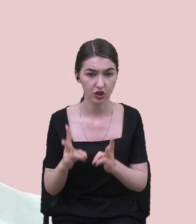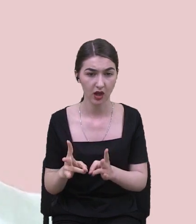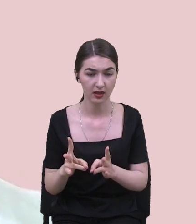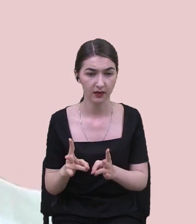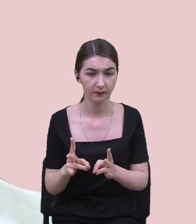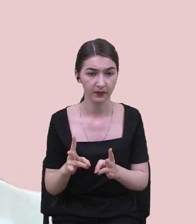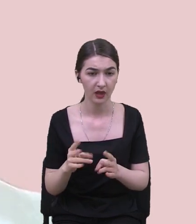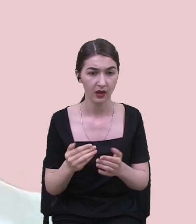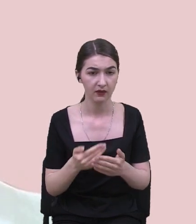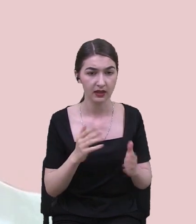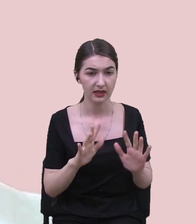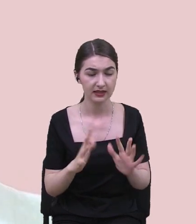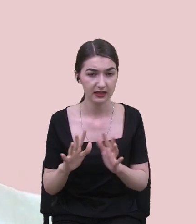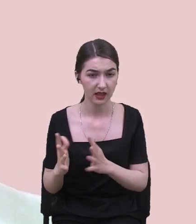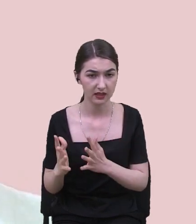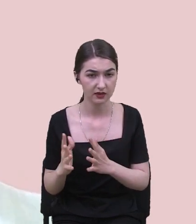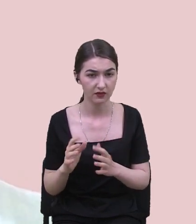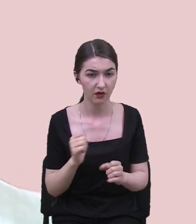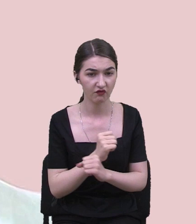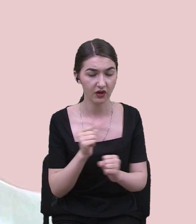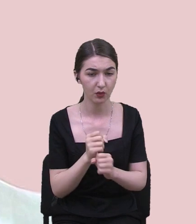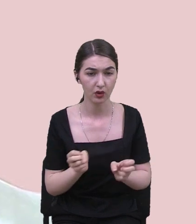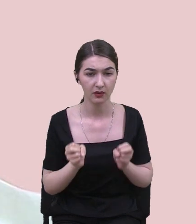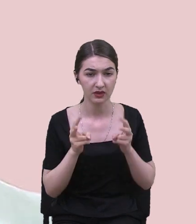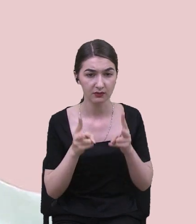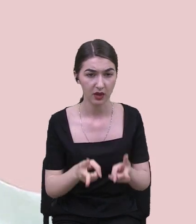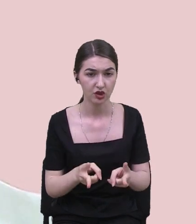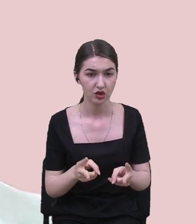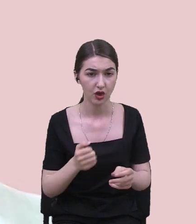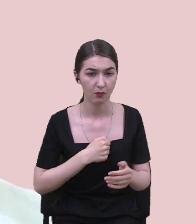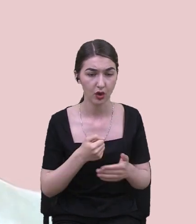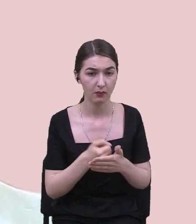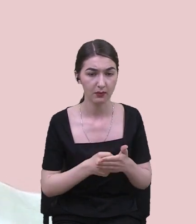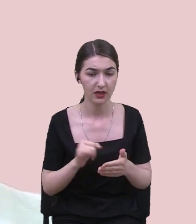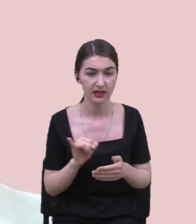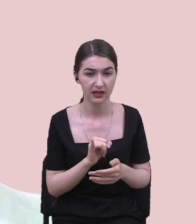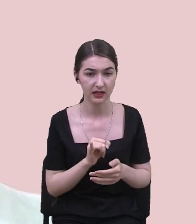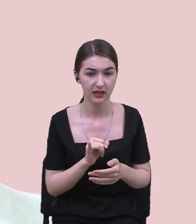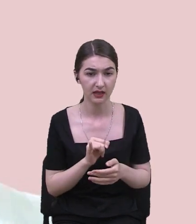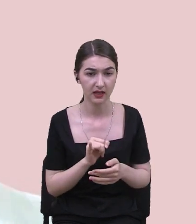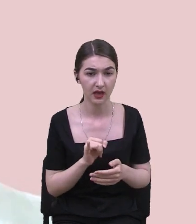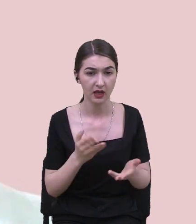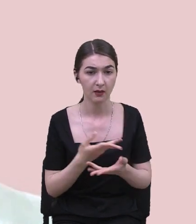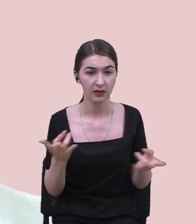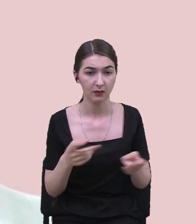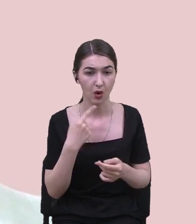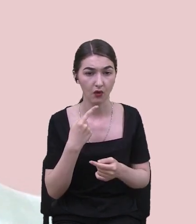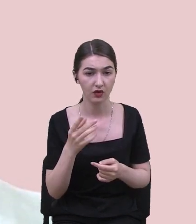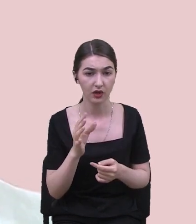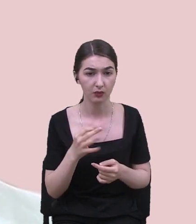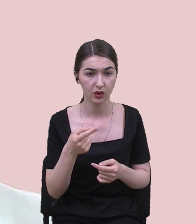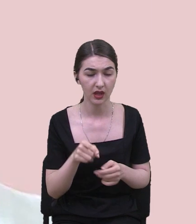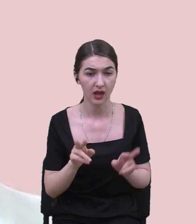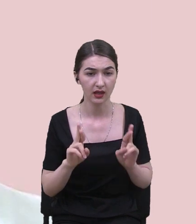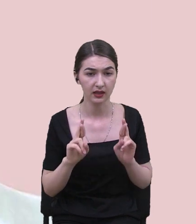to continue discussing how we can change the system, how we can make it more